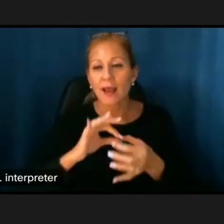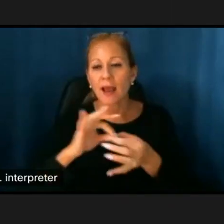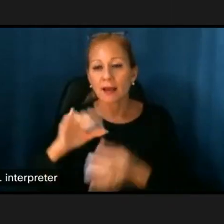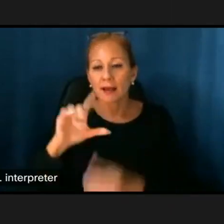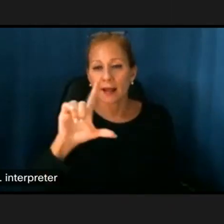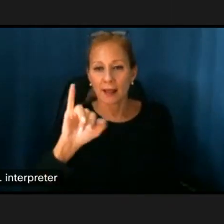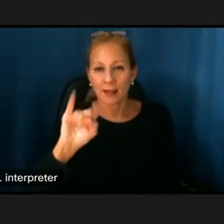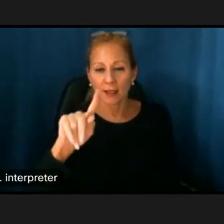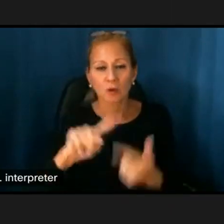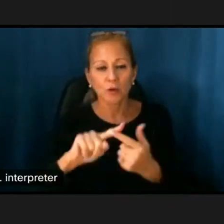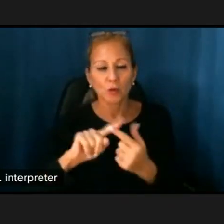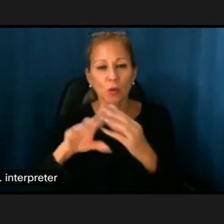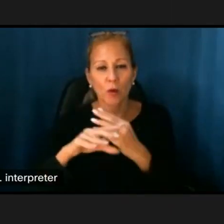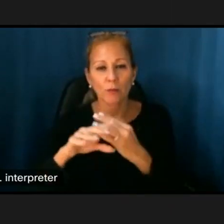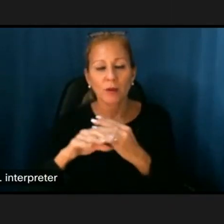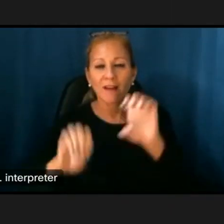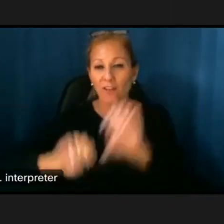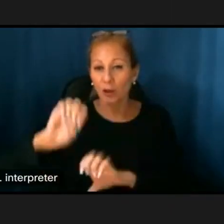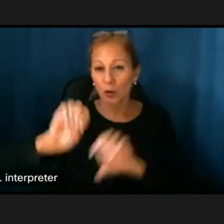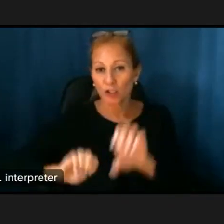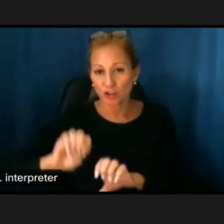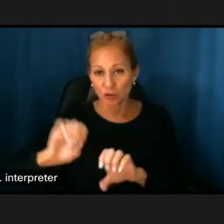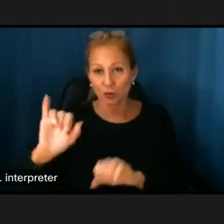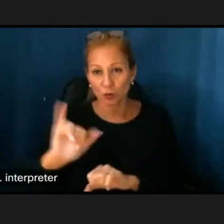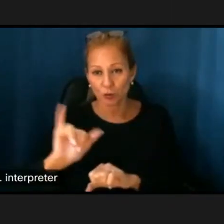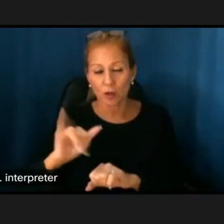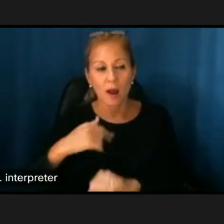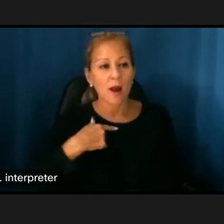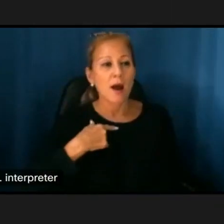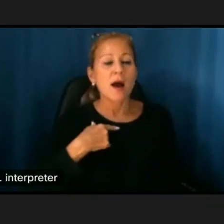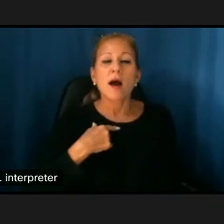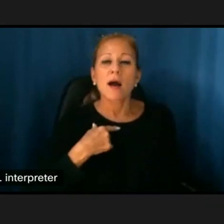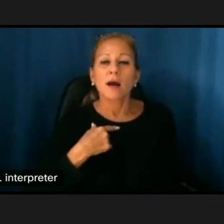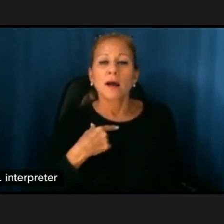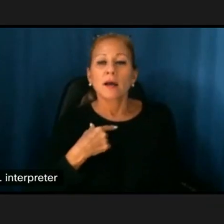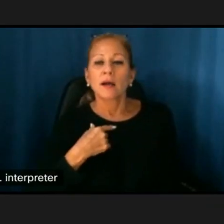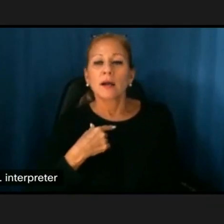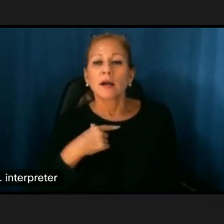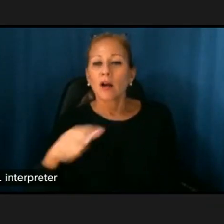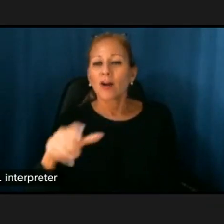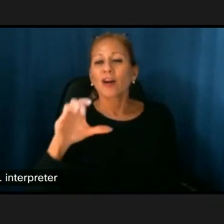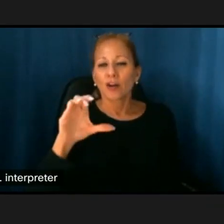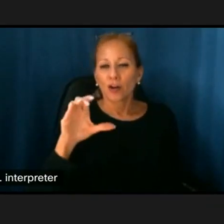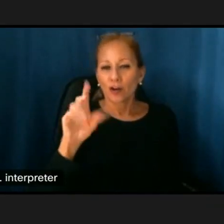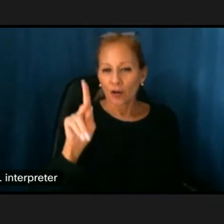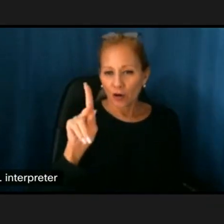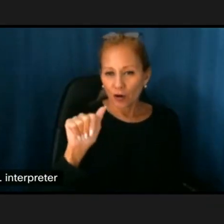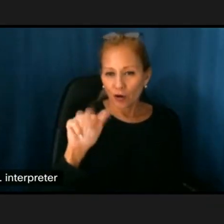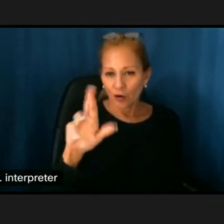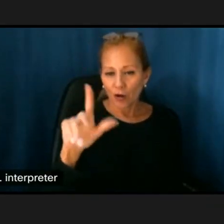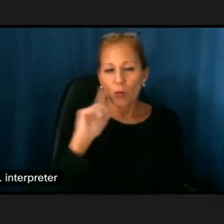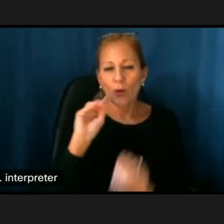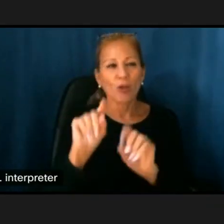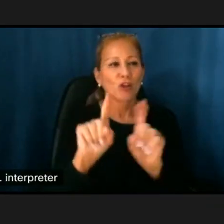to the webinar evaluation. And I believe Carla is also going to put the